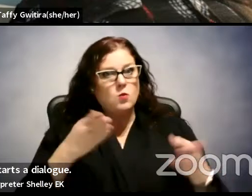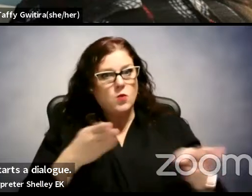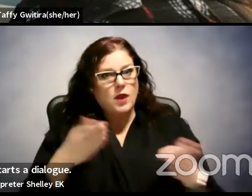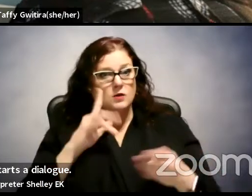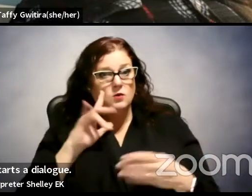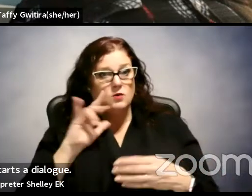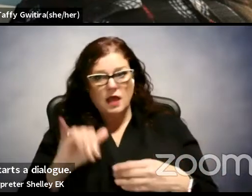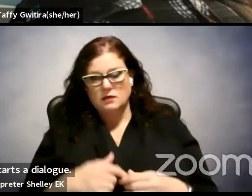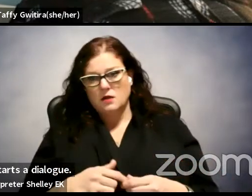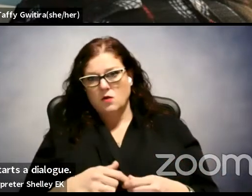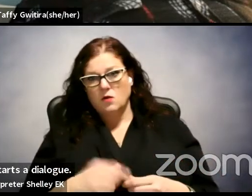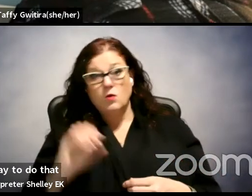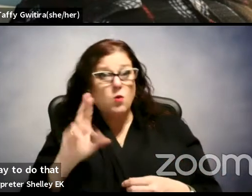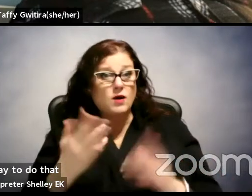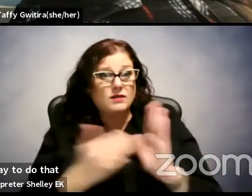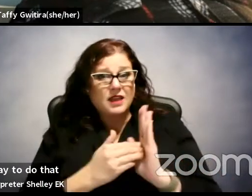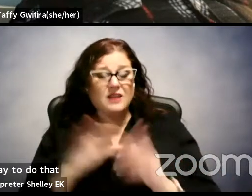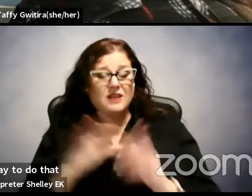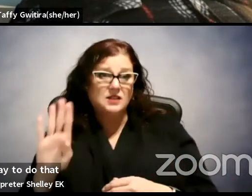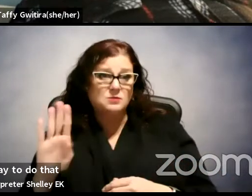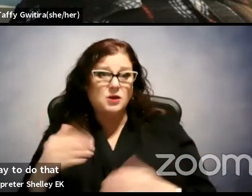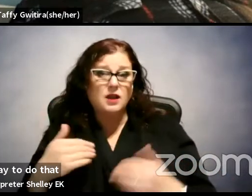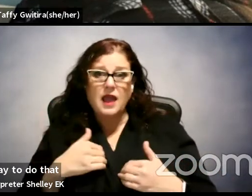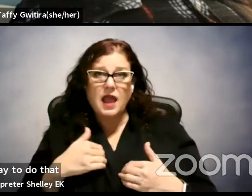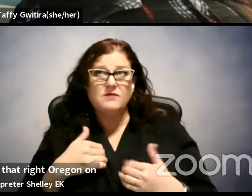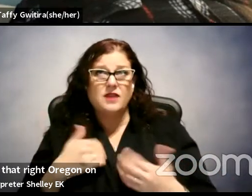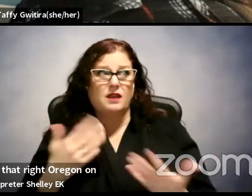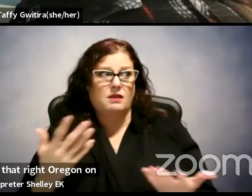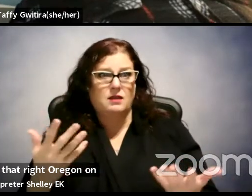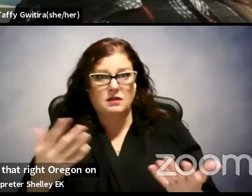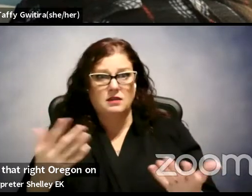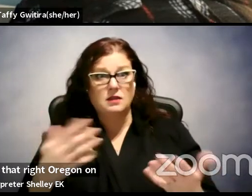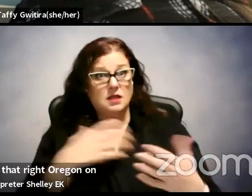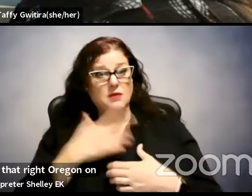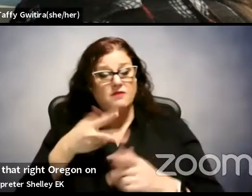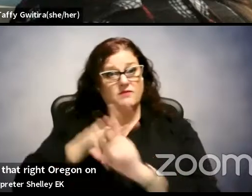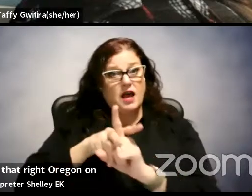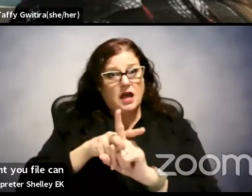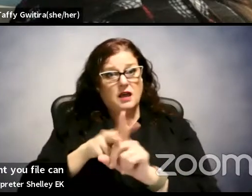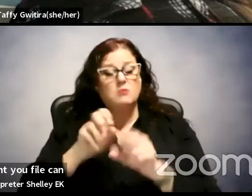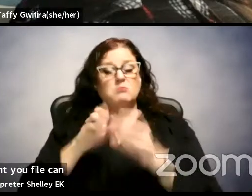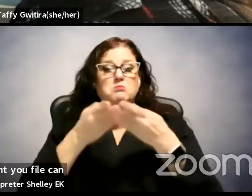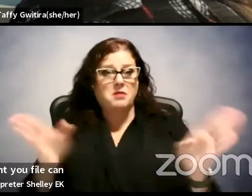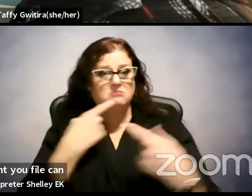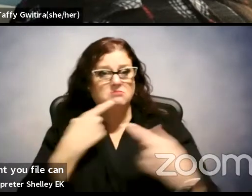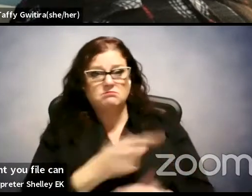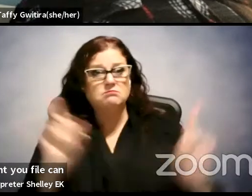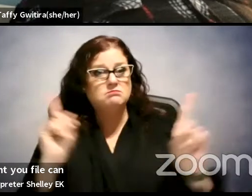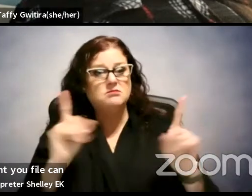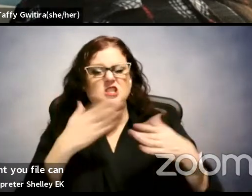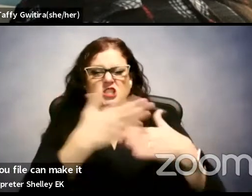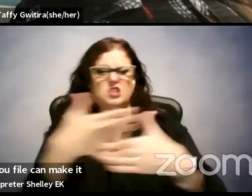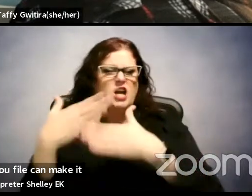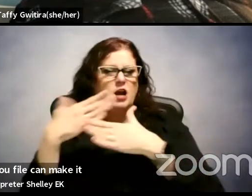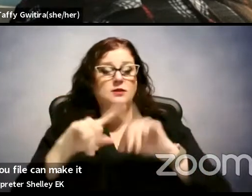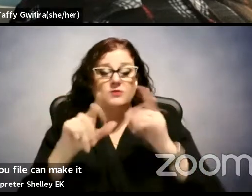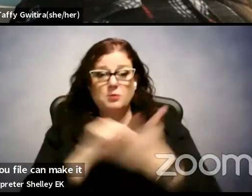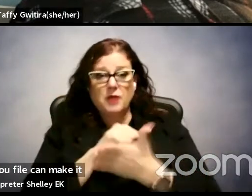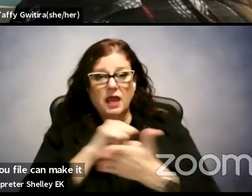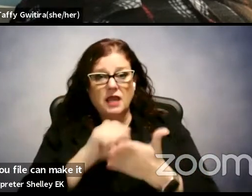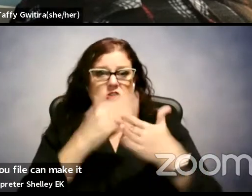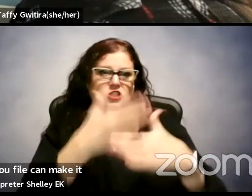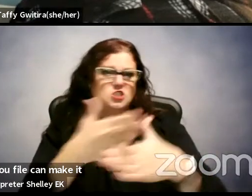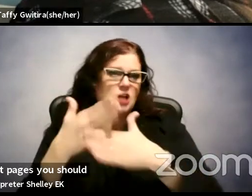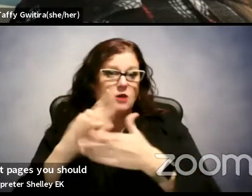that, right? Or again, on Facebook, you have a complaint you file, you make it public, and you share it to different pages. You have your